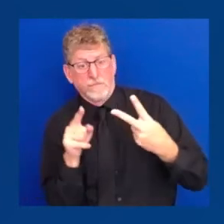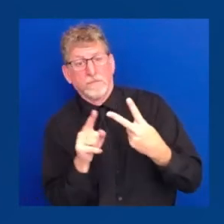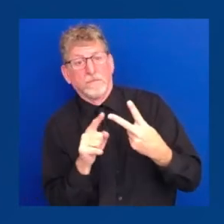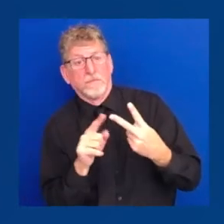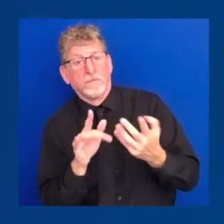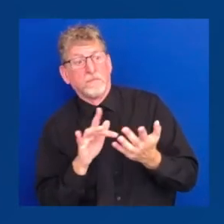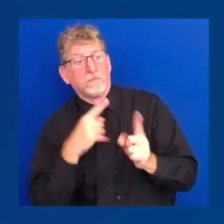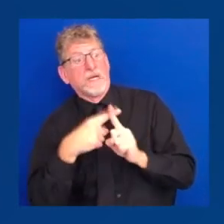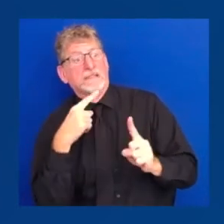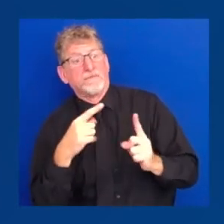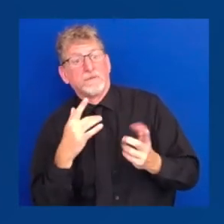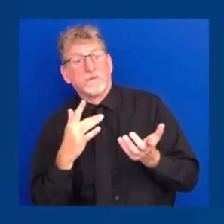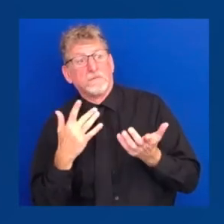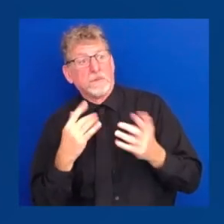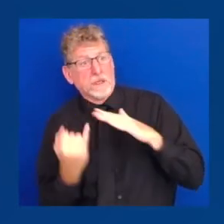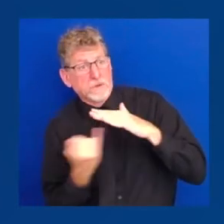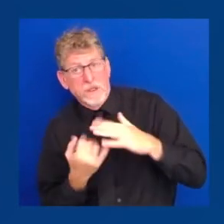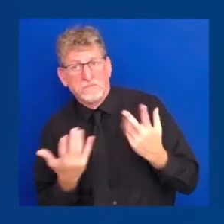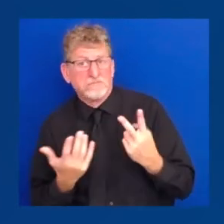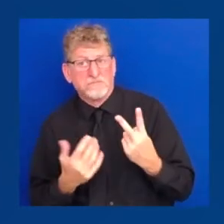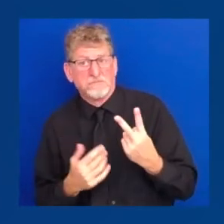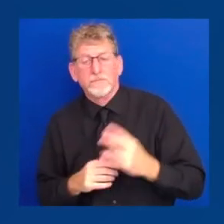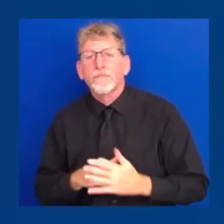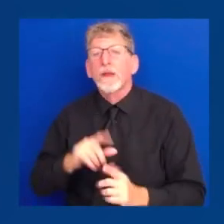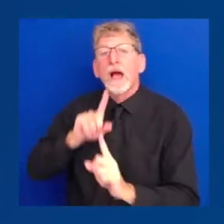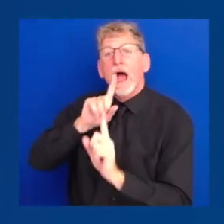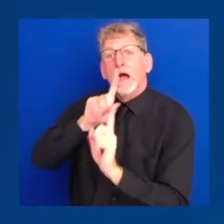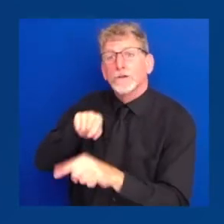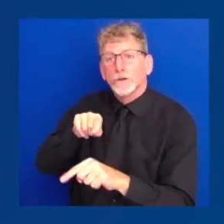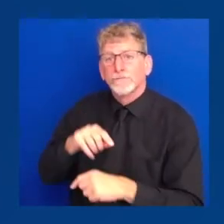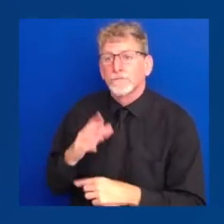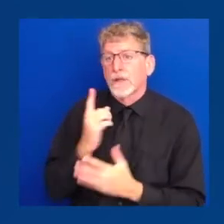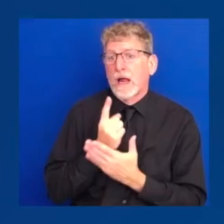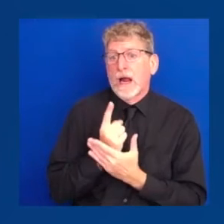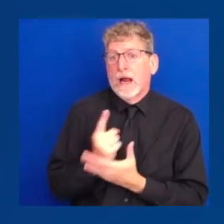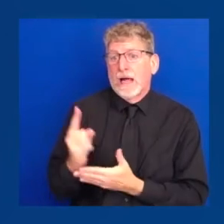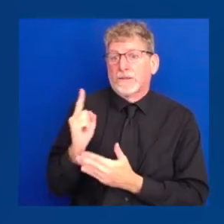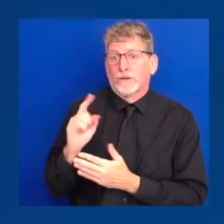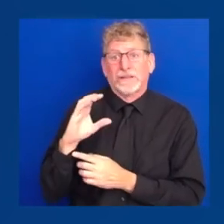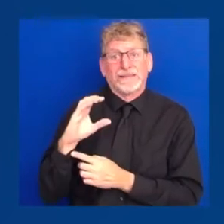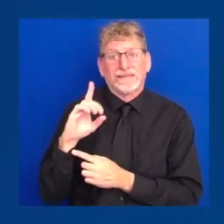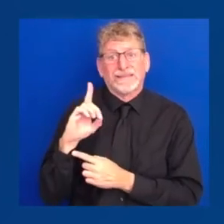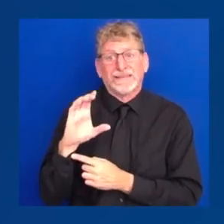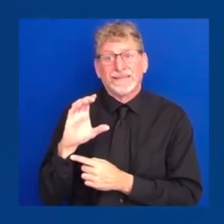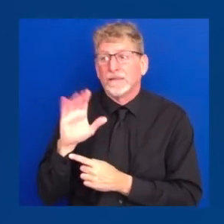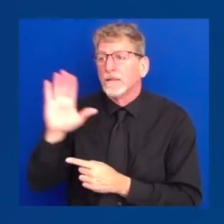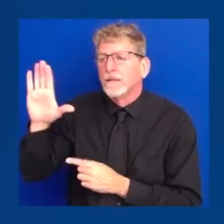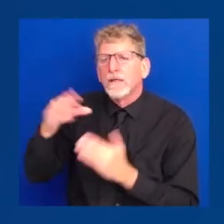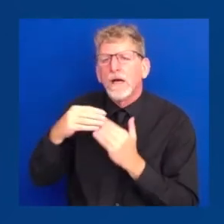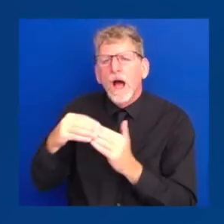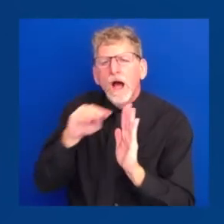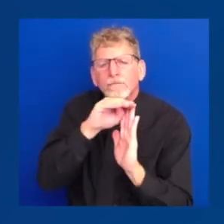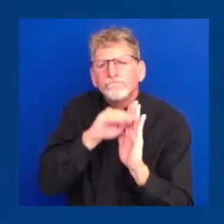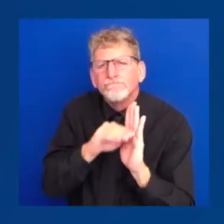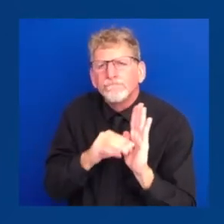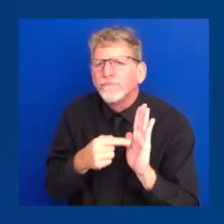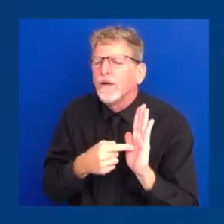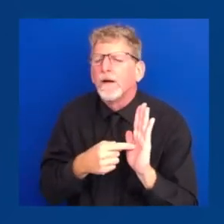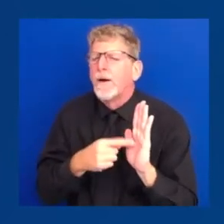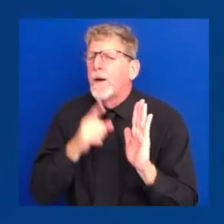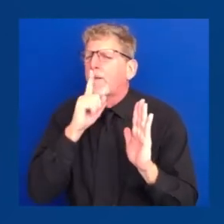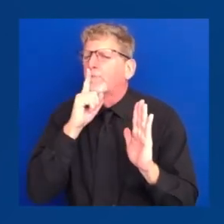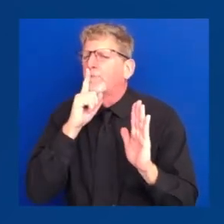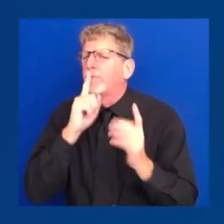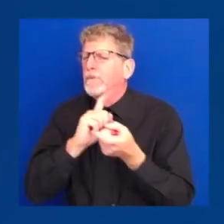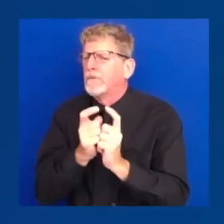from CDC on masking did not change air and rail travel requirements, including the requirements to wear a mask